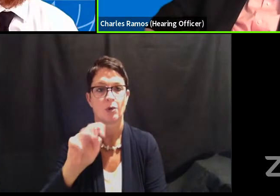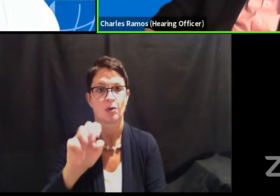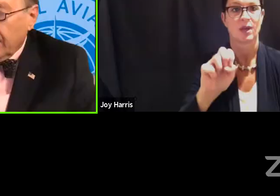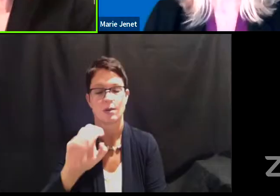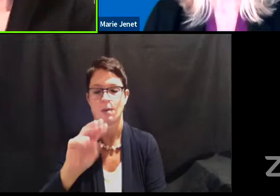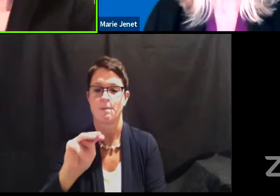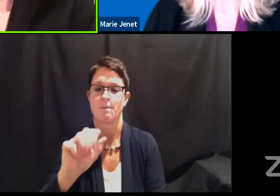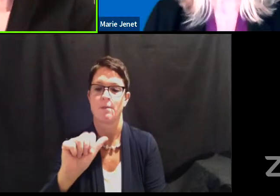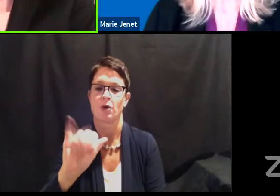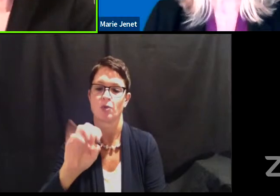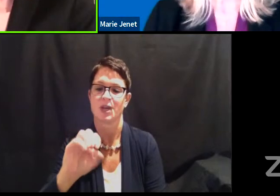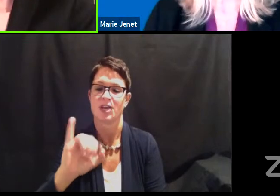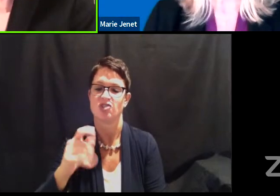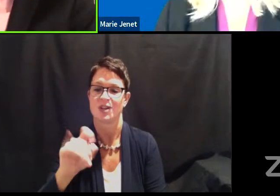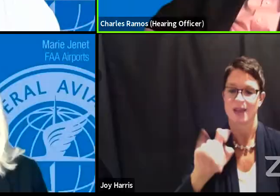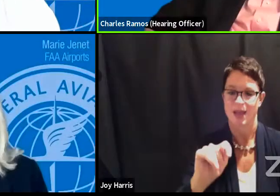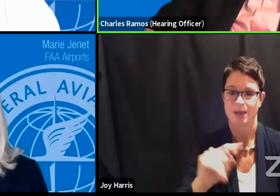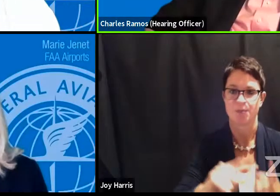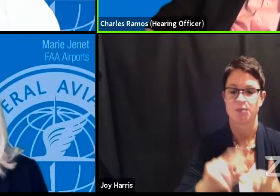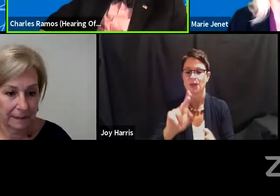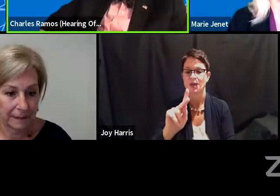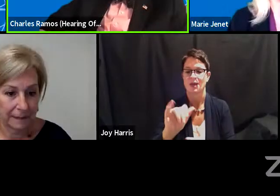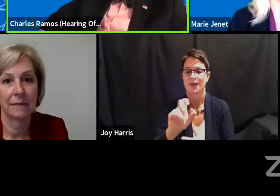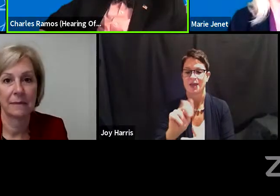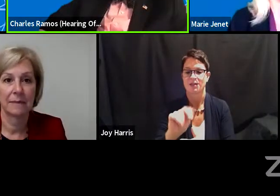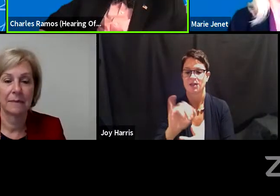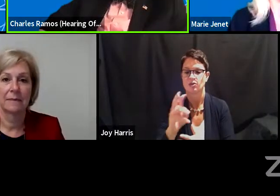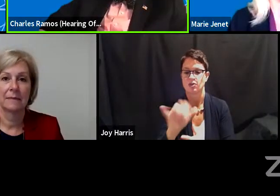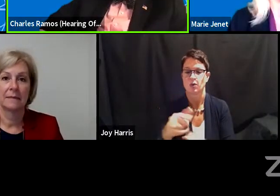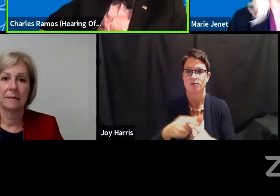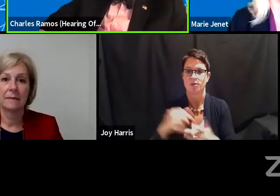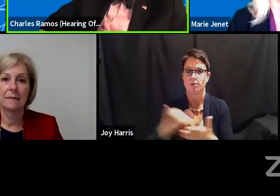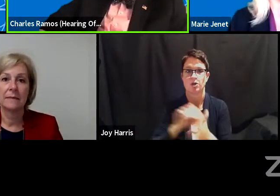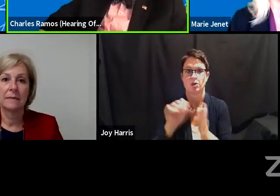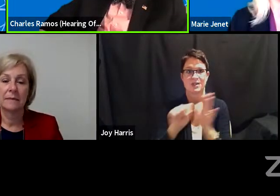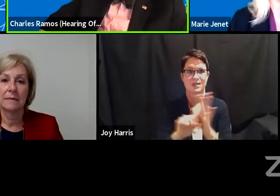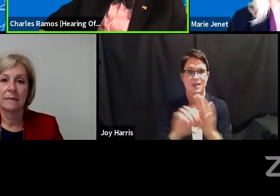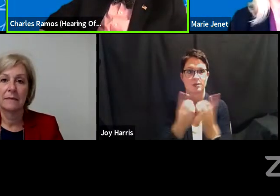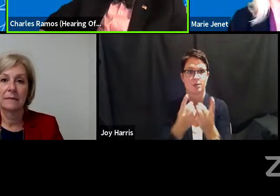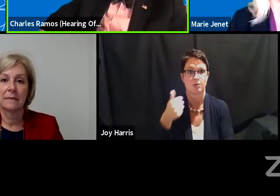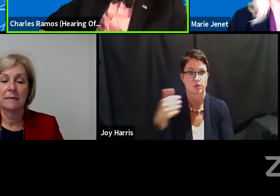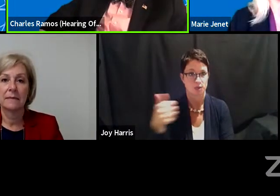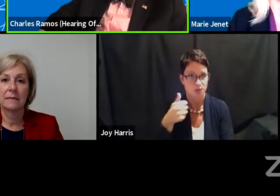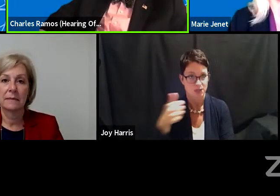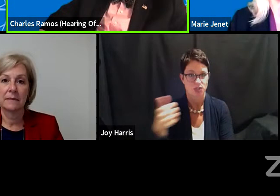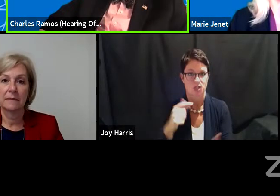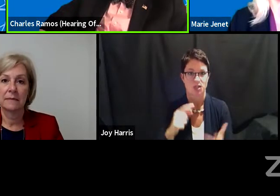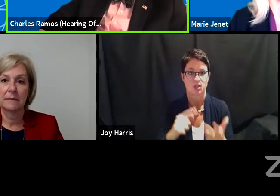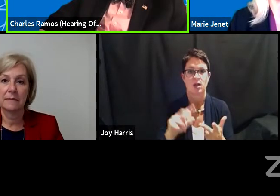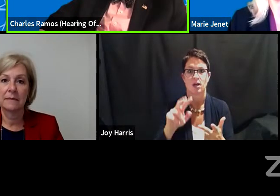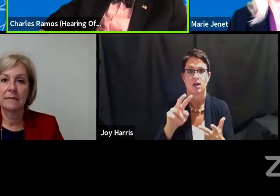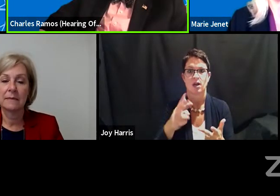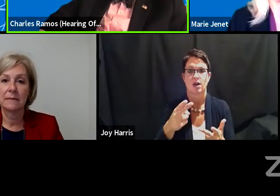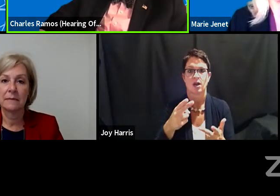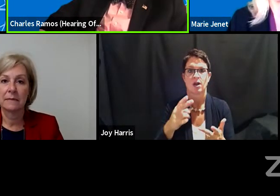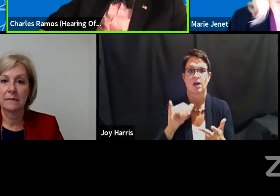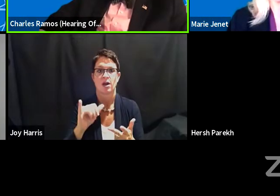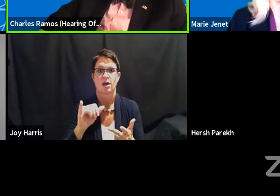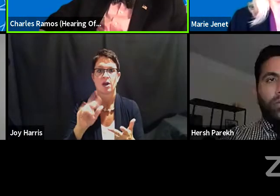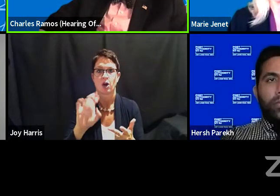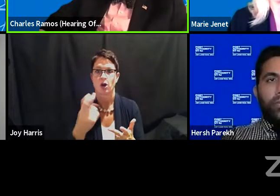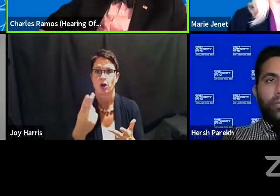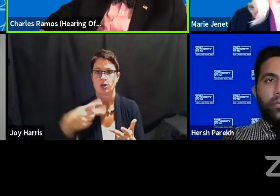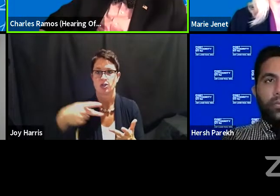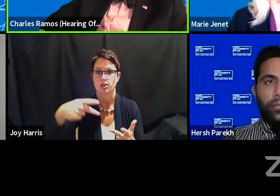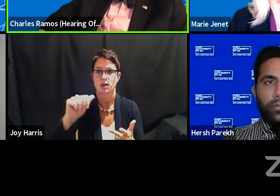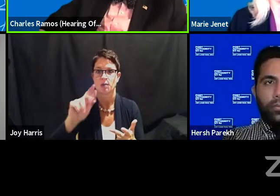Administration, Kathleen Joy with the New York State Department of Transportation, Hirsch Parek with the Port Authority